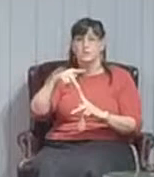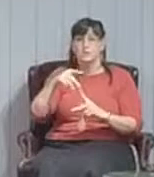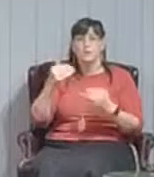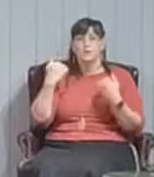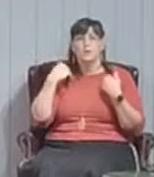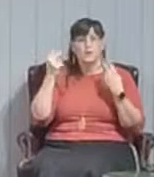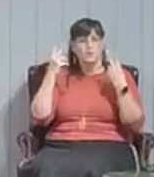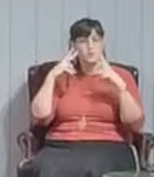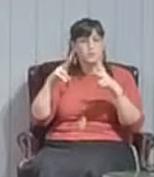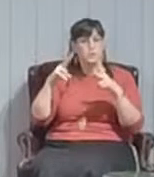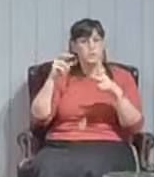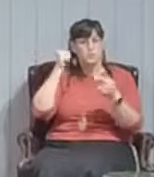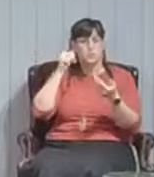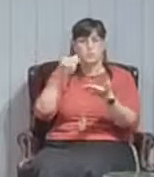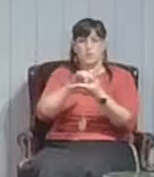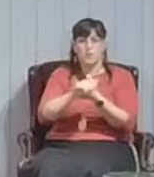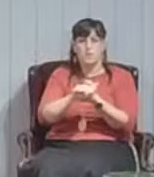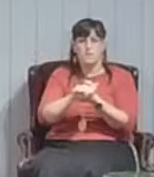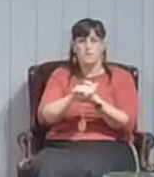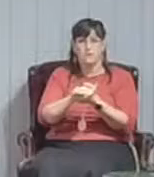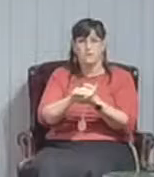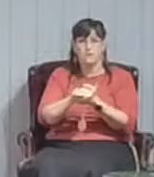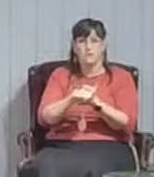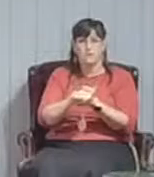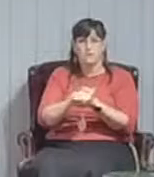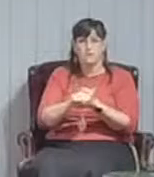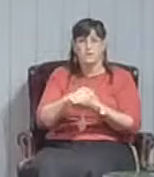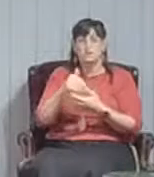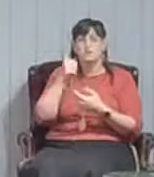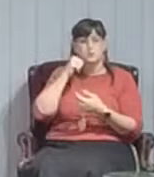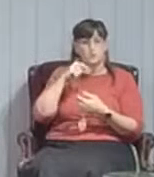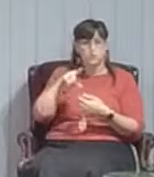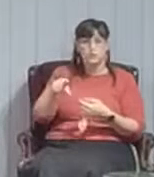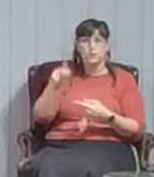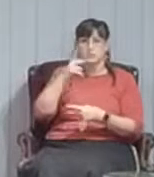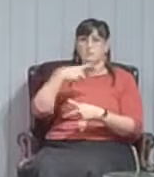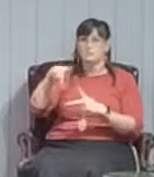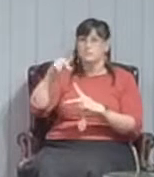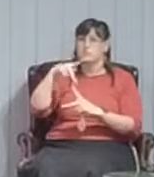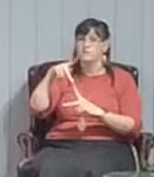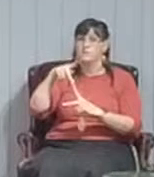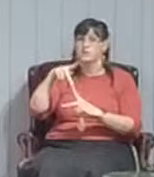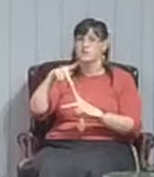Have you seen his wife, Sister Pickens? She's perfect.